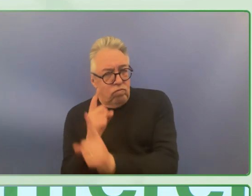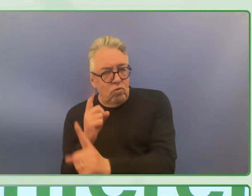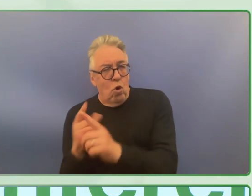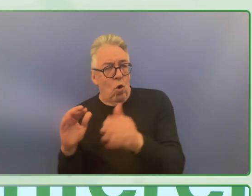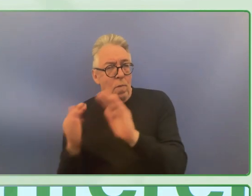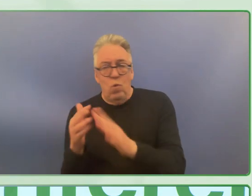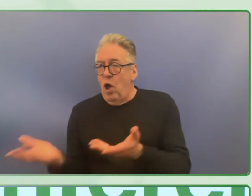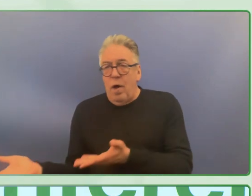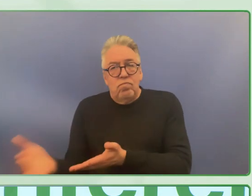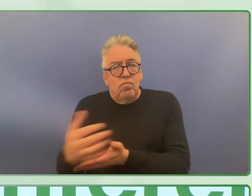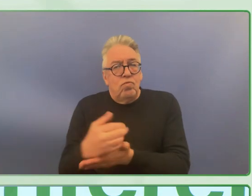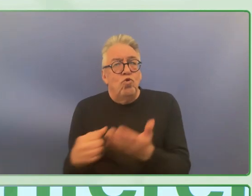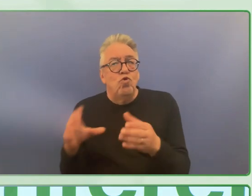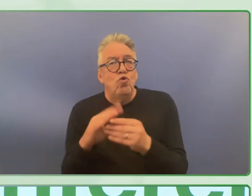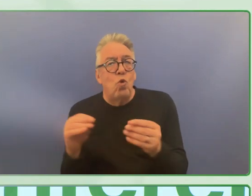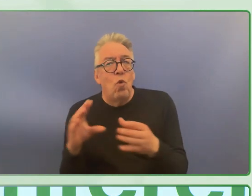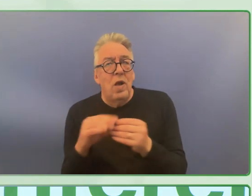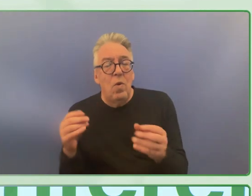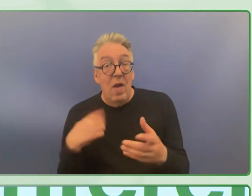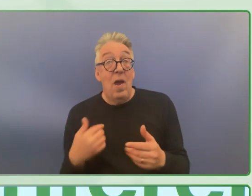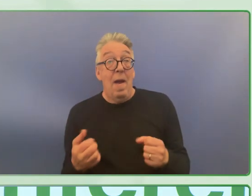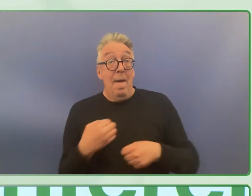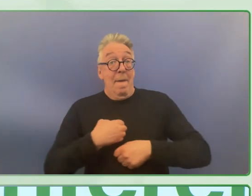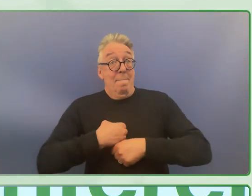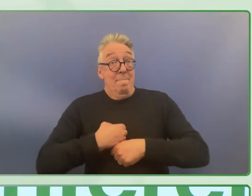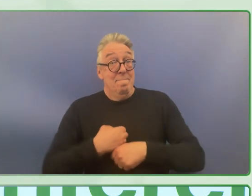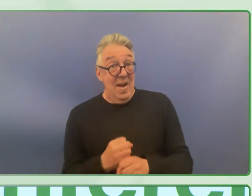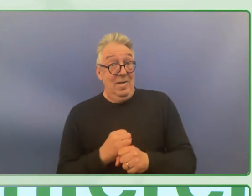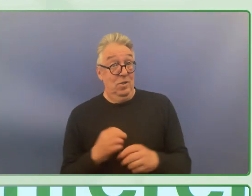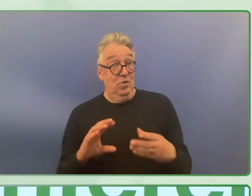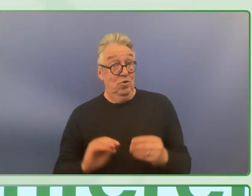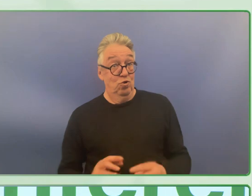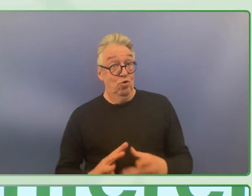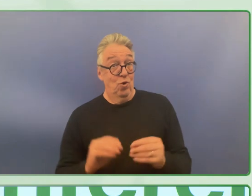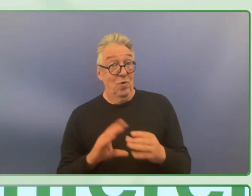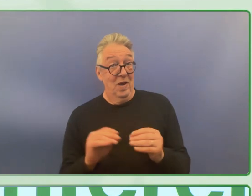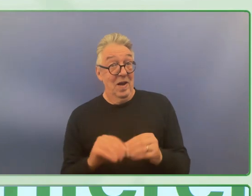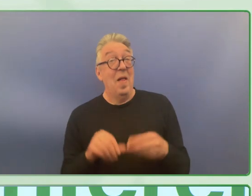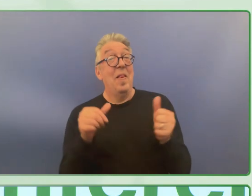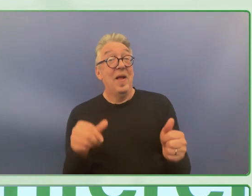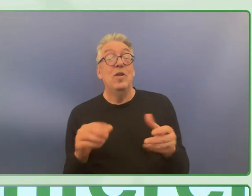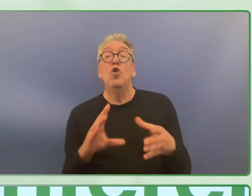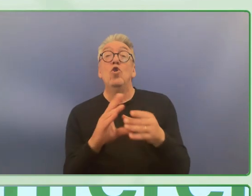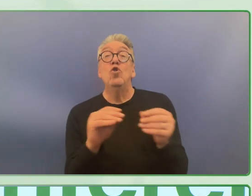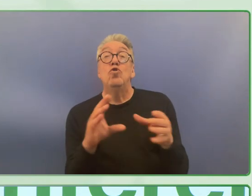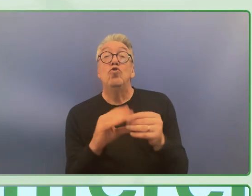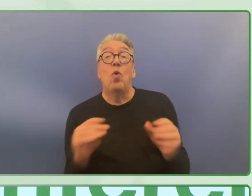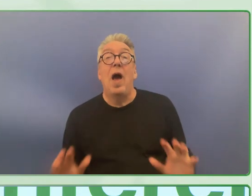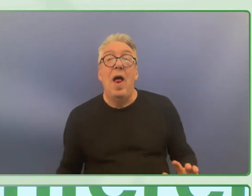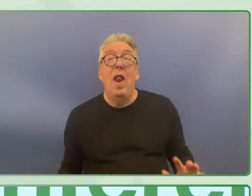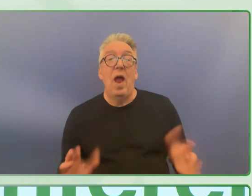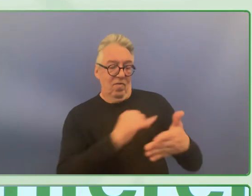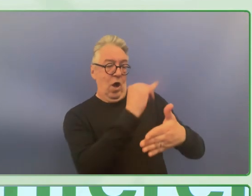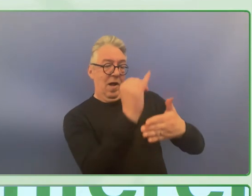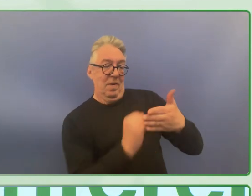actually create the story, shape it with our community, and then we give the story life through animation, comics,